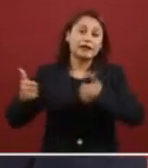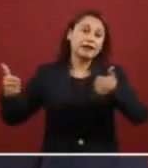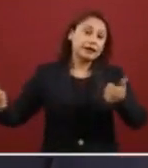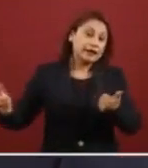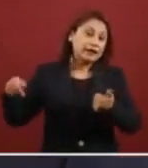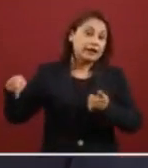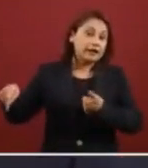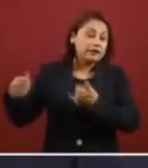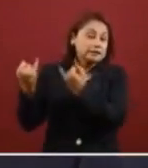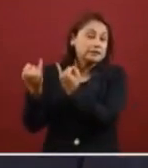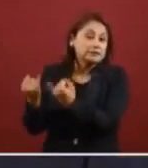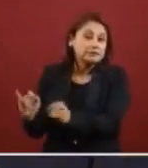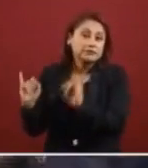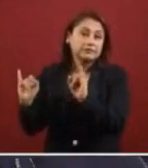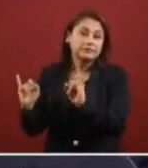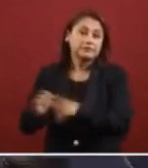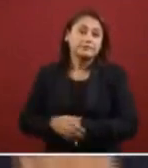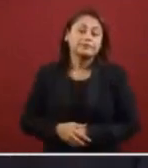And these matters